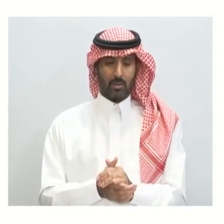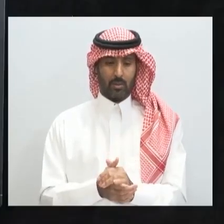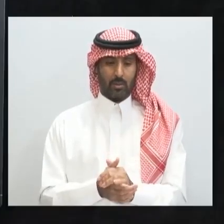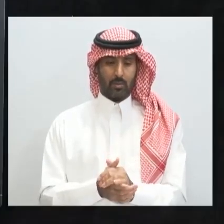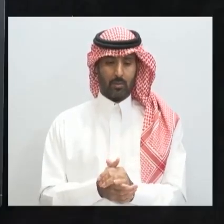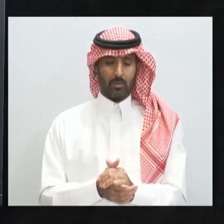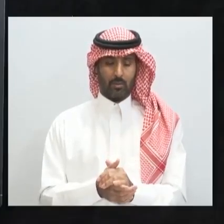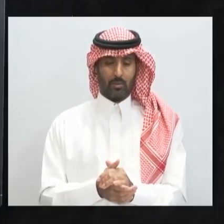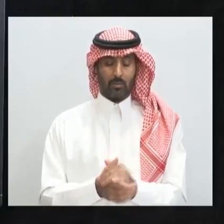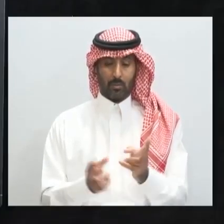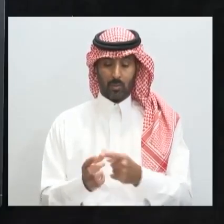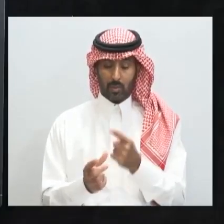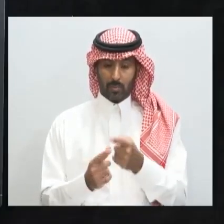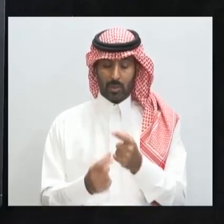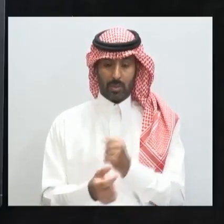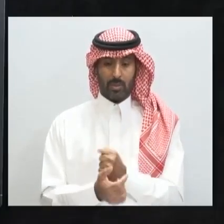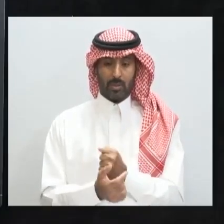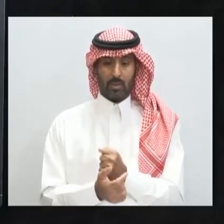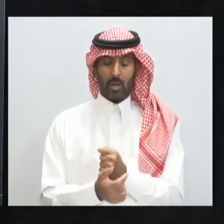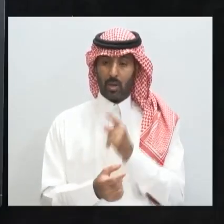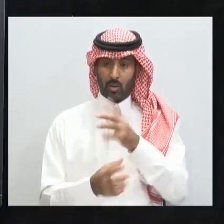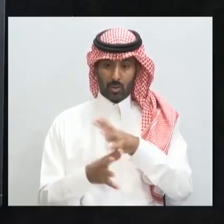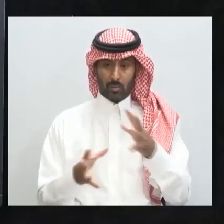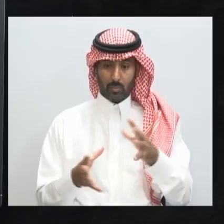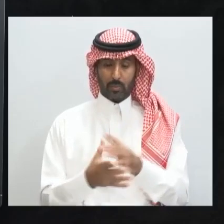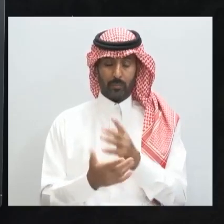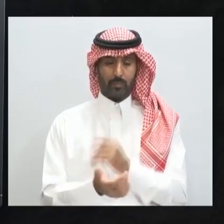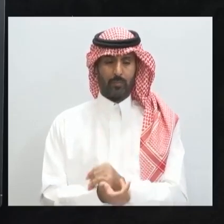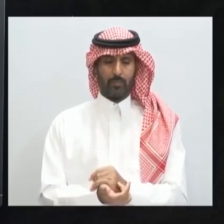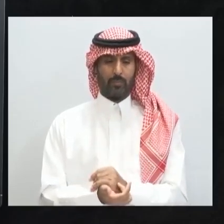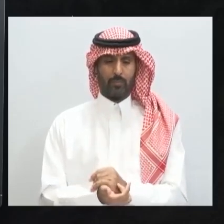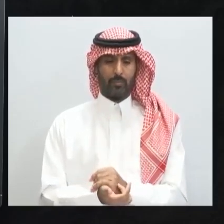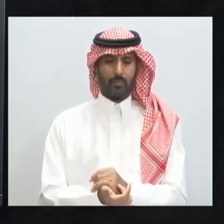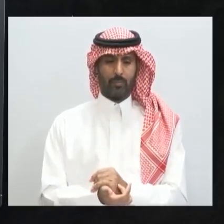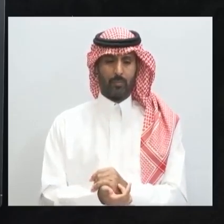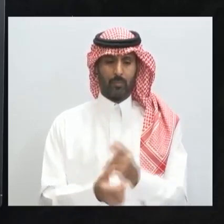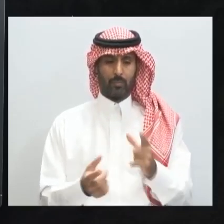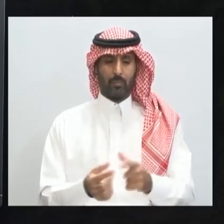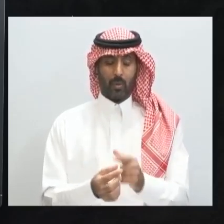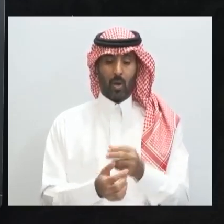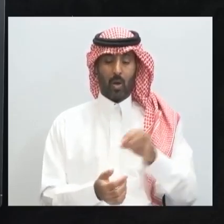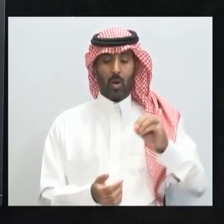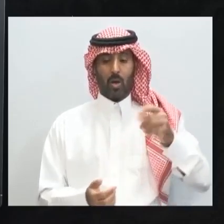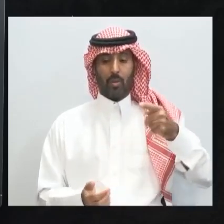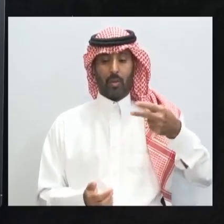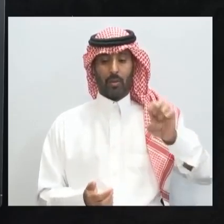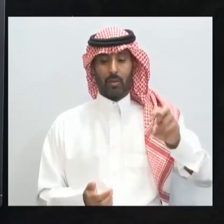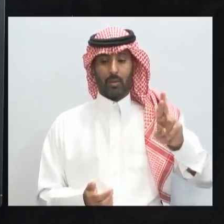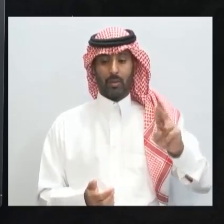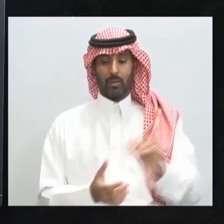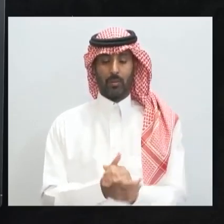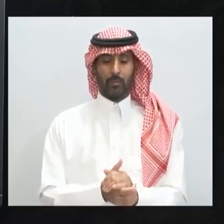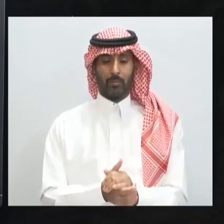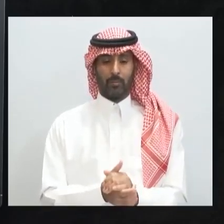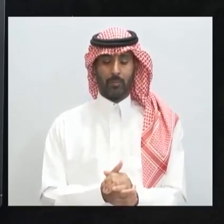the hint is in predators, which is plural. So we know that if there is plural, we are going to choose other predators.